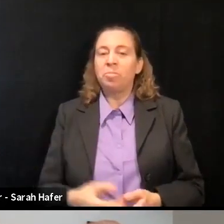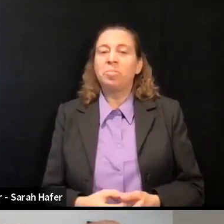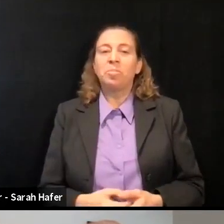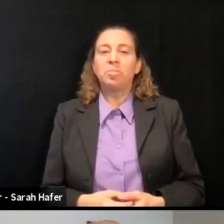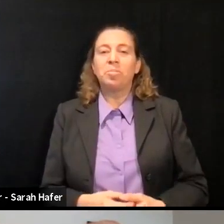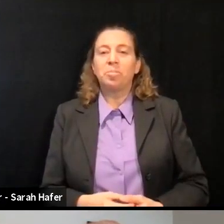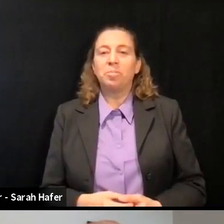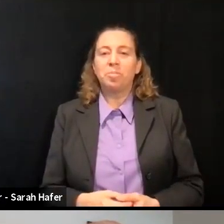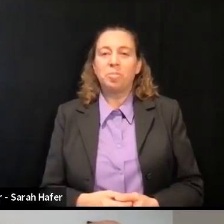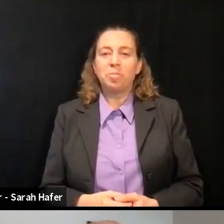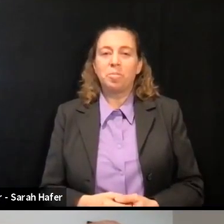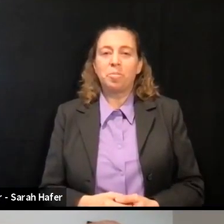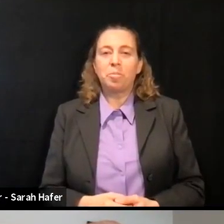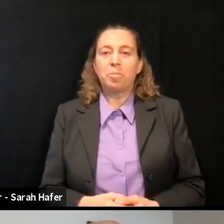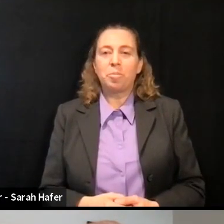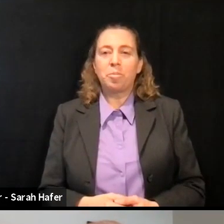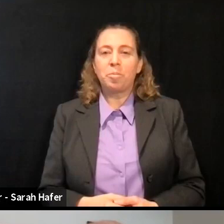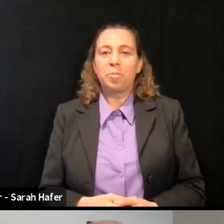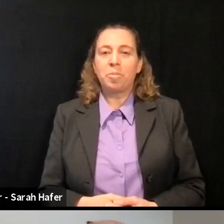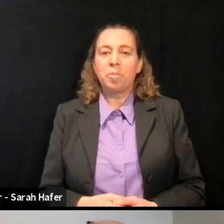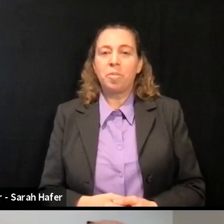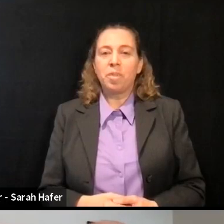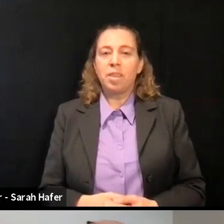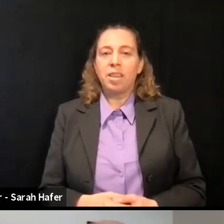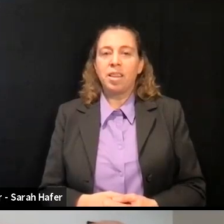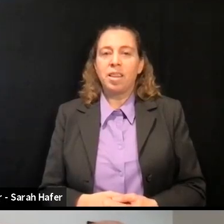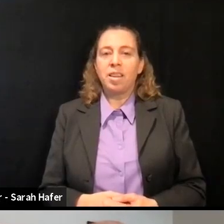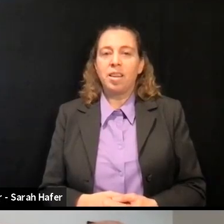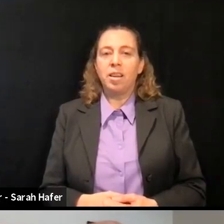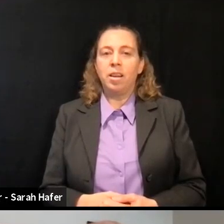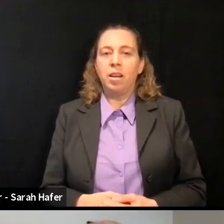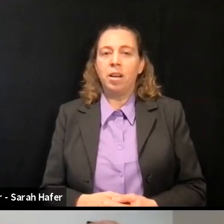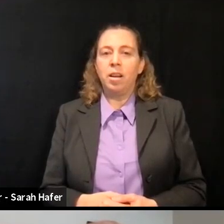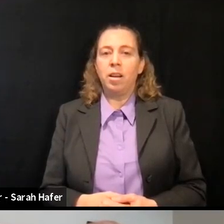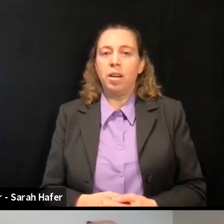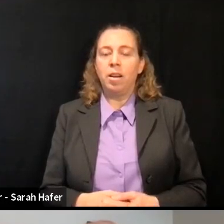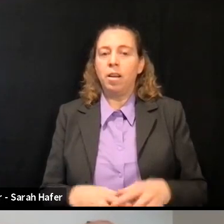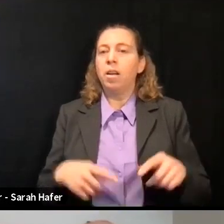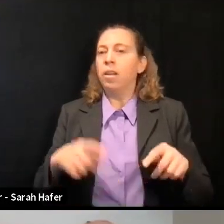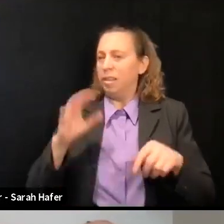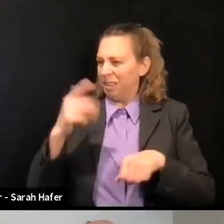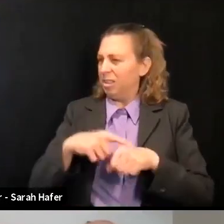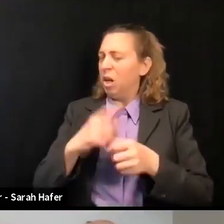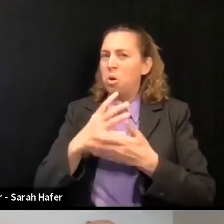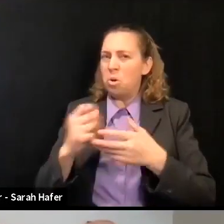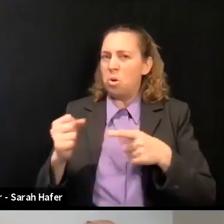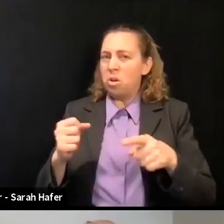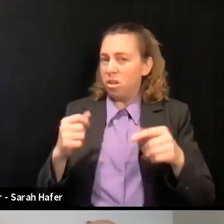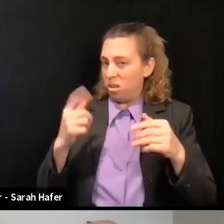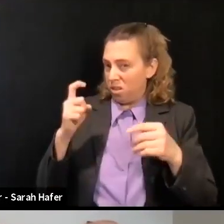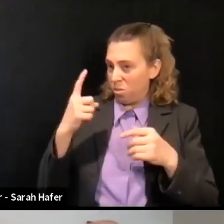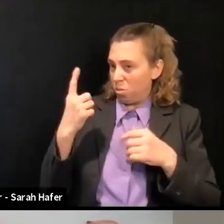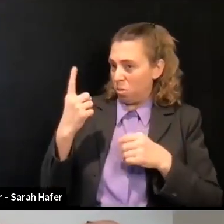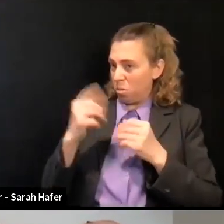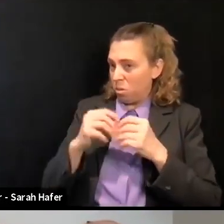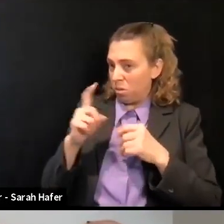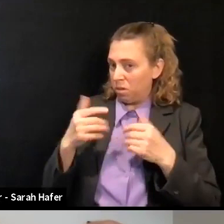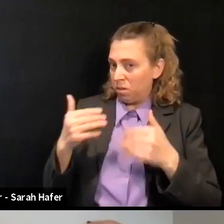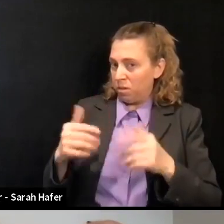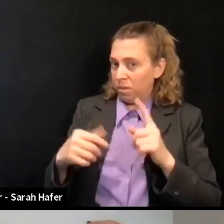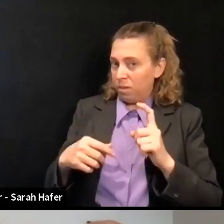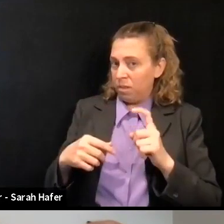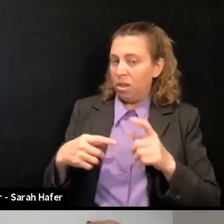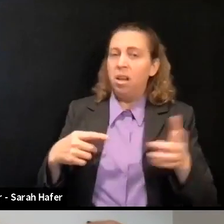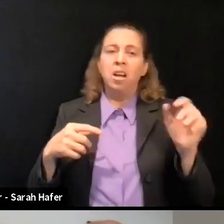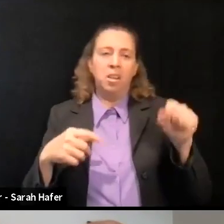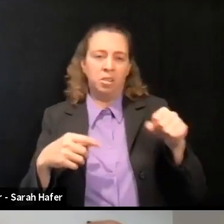are we maybe out of time? Oh, no, sorry, we do have time for one more question. We are running against the clock here. Jillian asks about the mental health